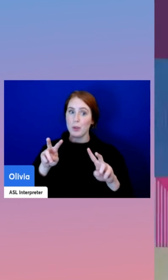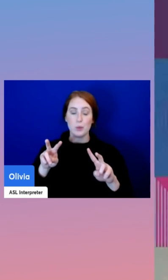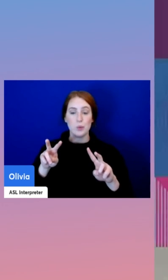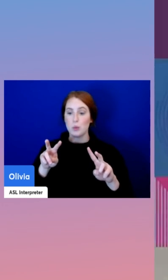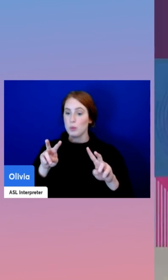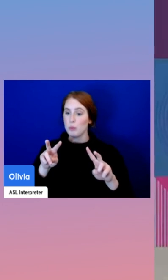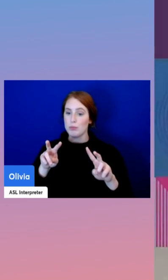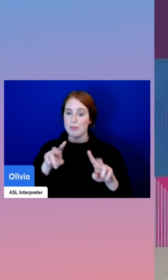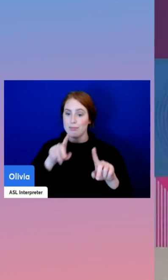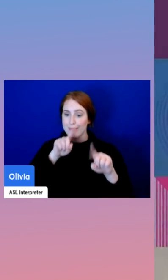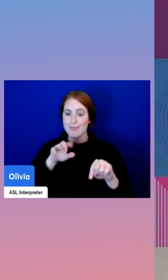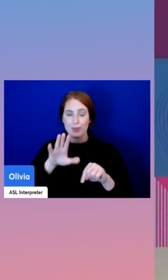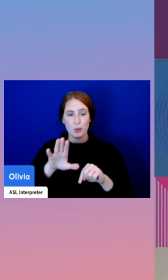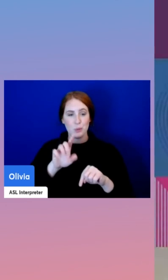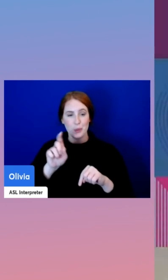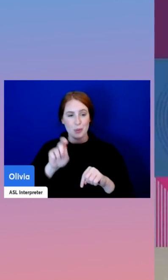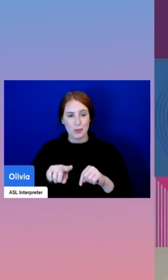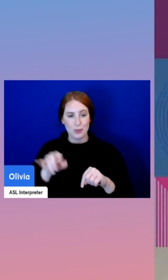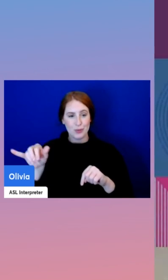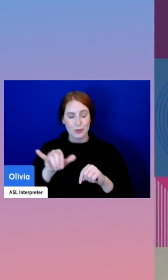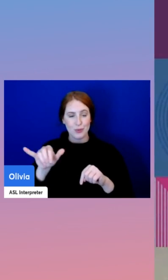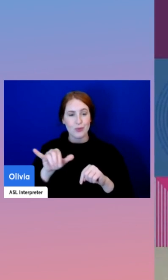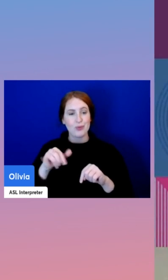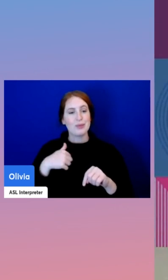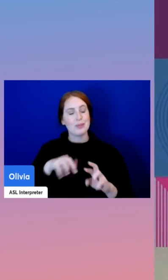to answer some of your questions as well, and hope